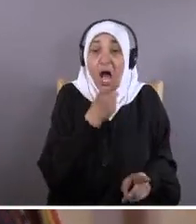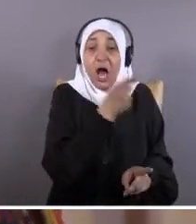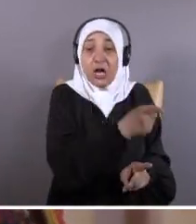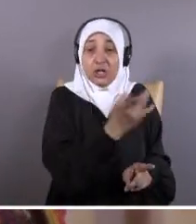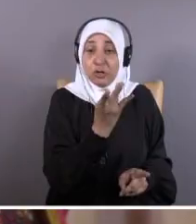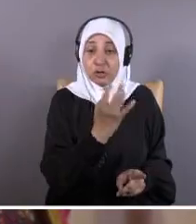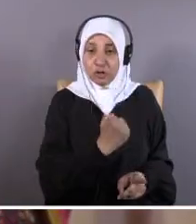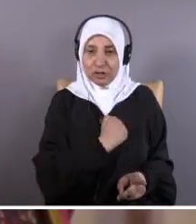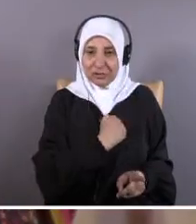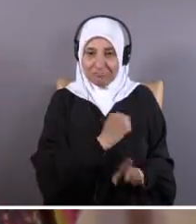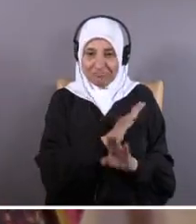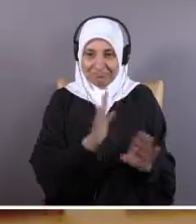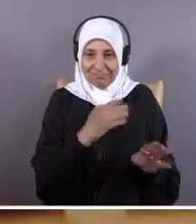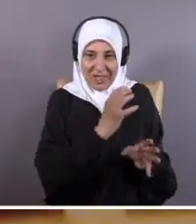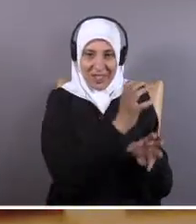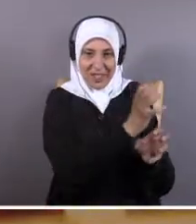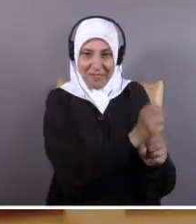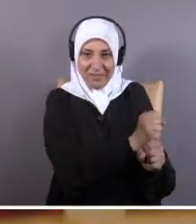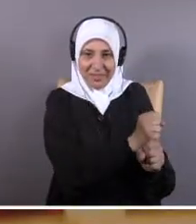Wow.